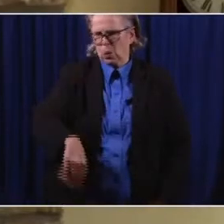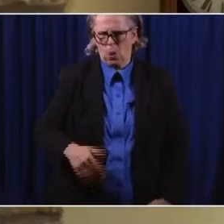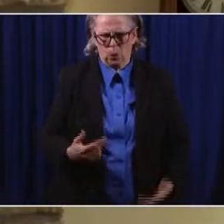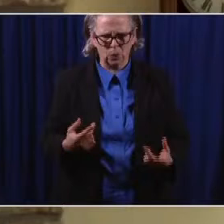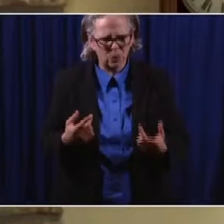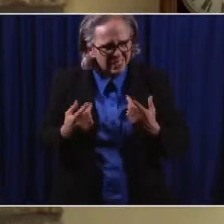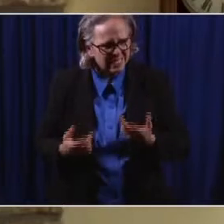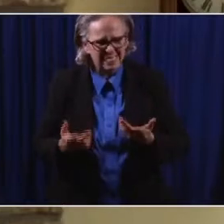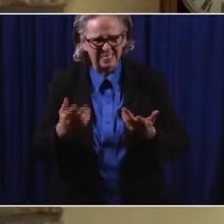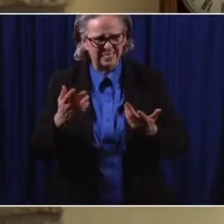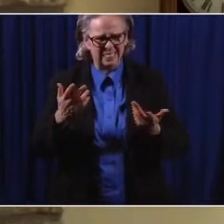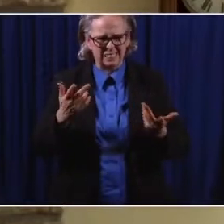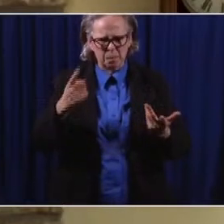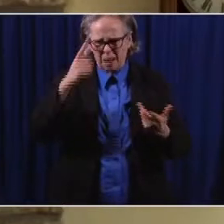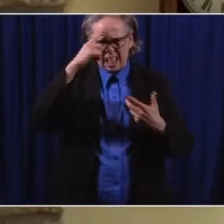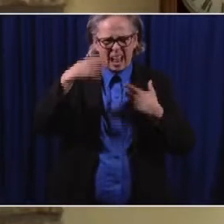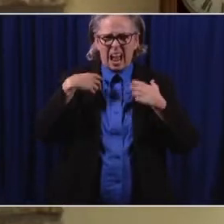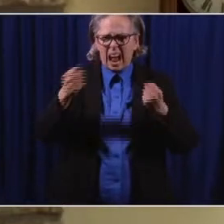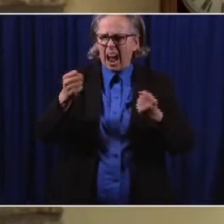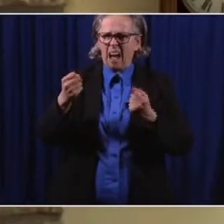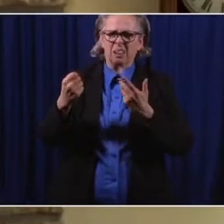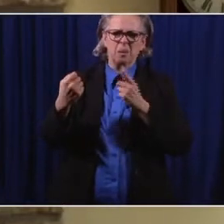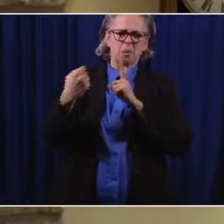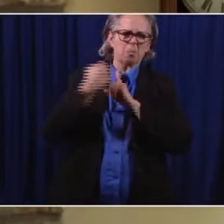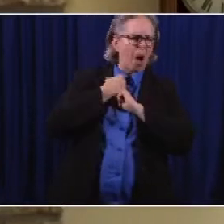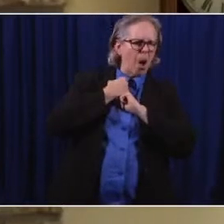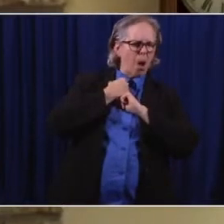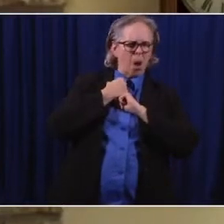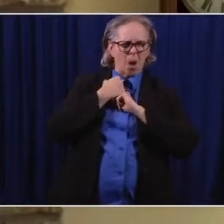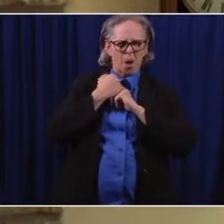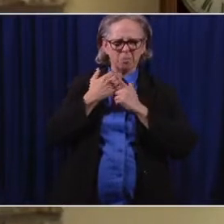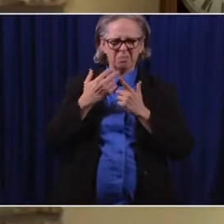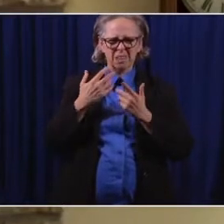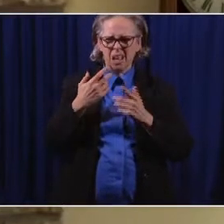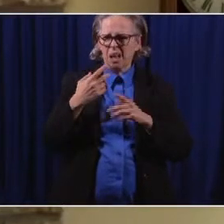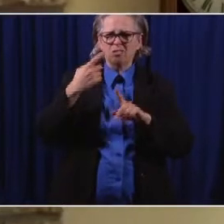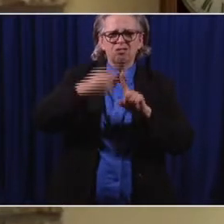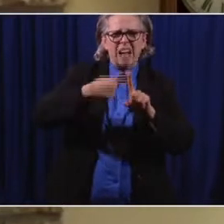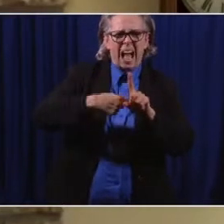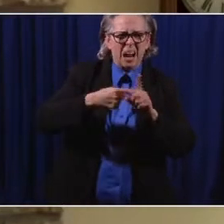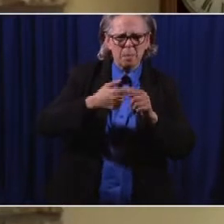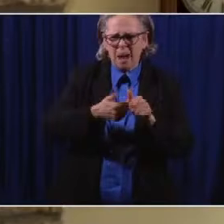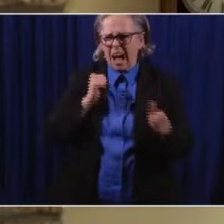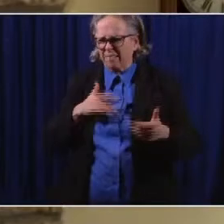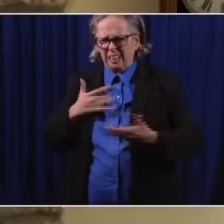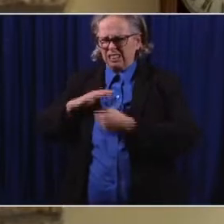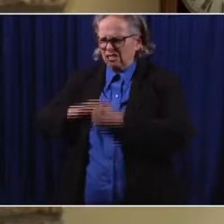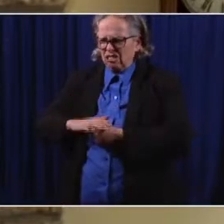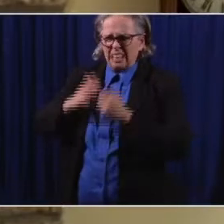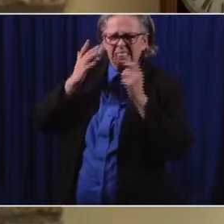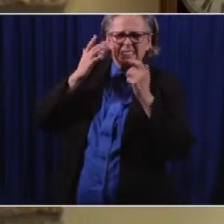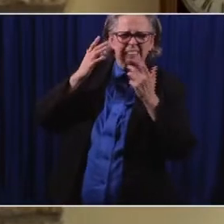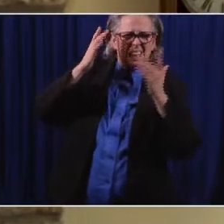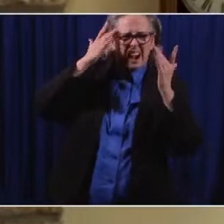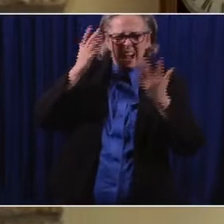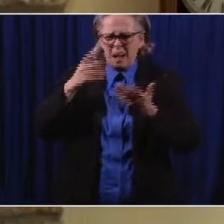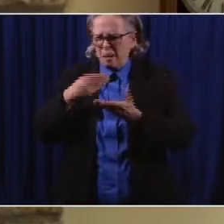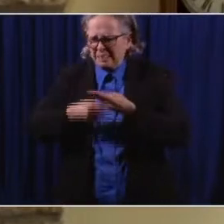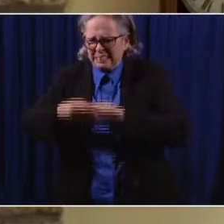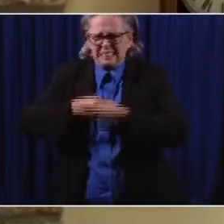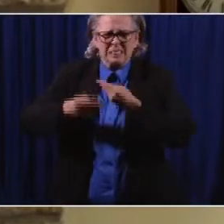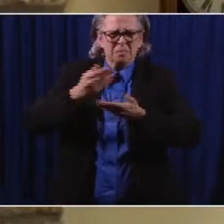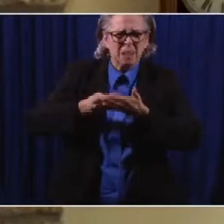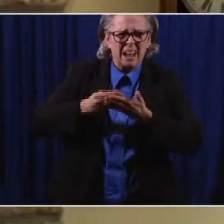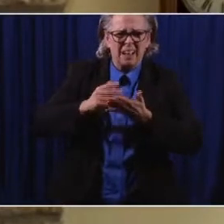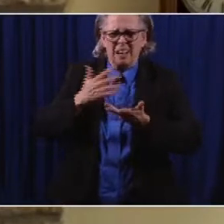rent back, and, you're worried about your family, you're worried about where's that money going to come from? Am I going to get evicted from